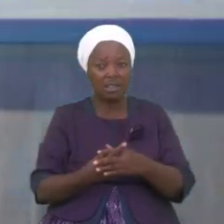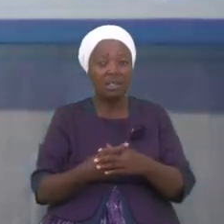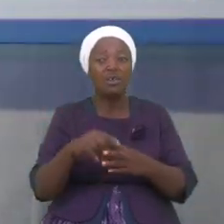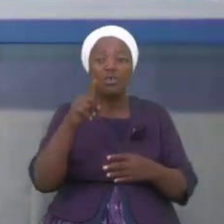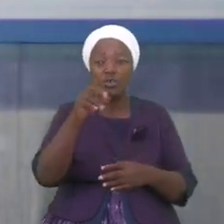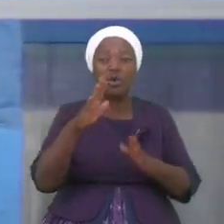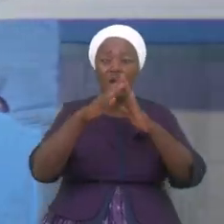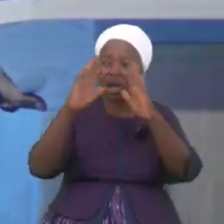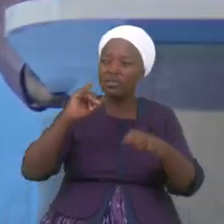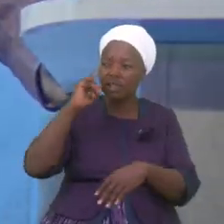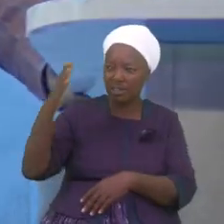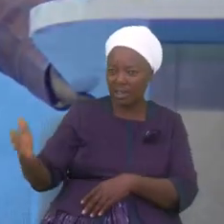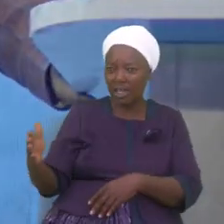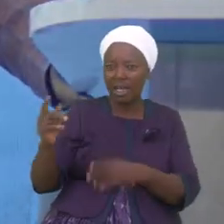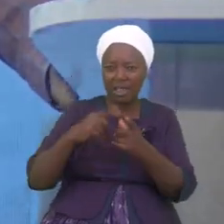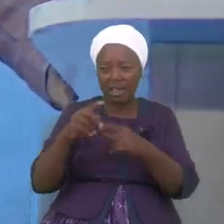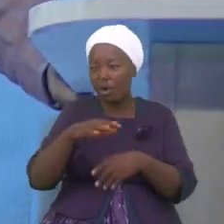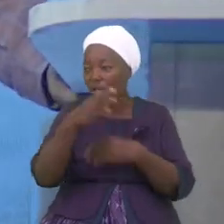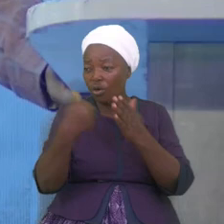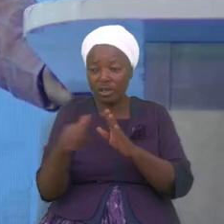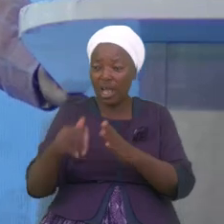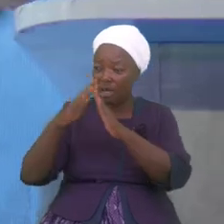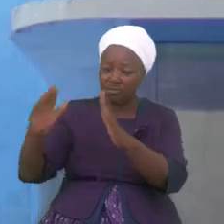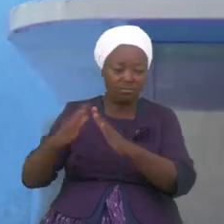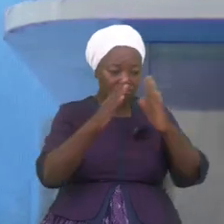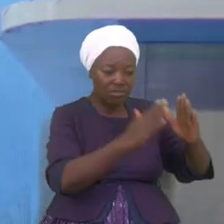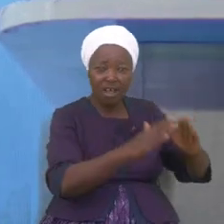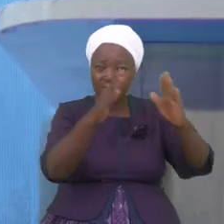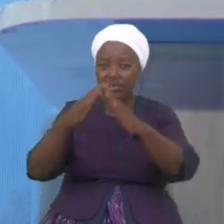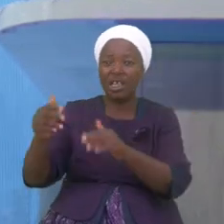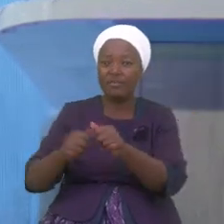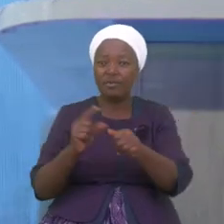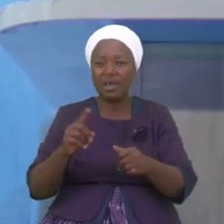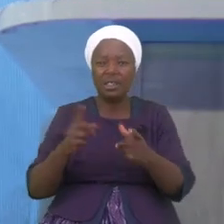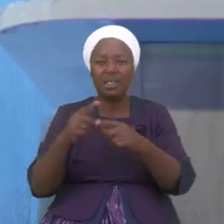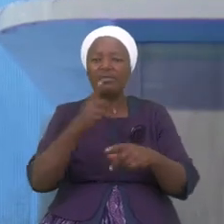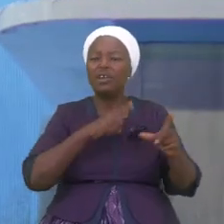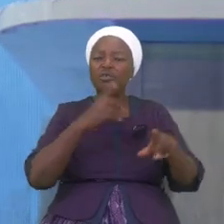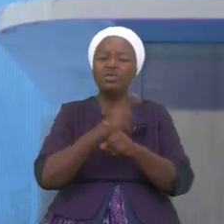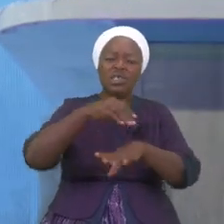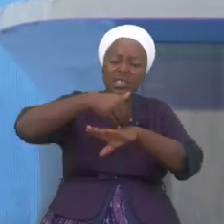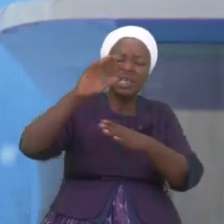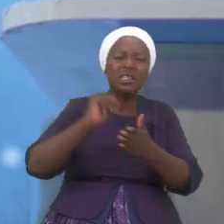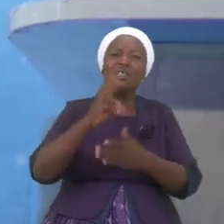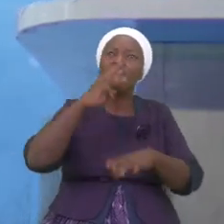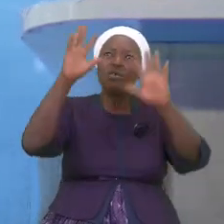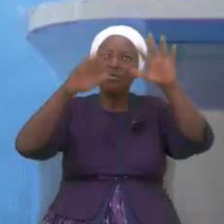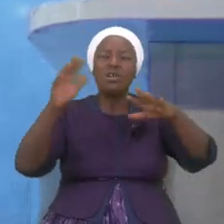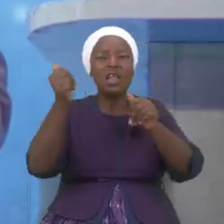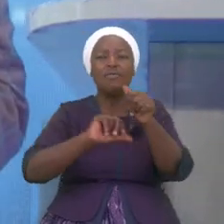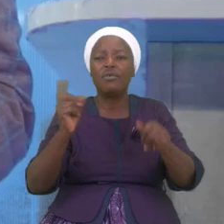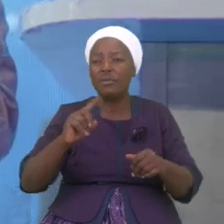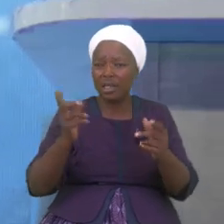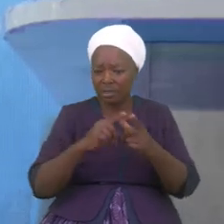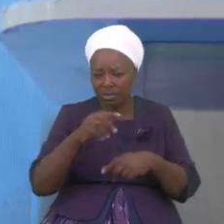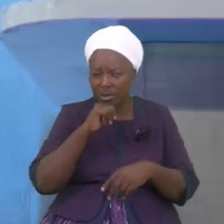is there, and then other houses all around, and the Lord just sends the rain everywhere. And he will not